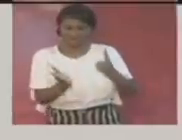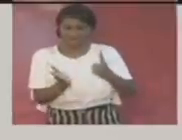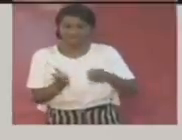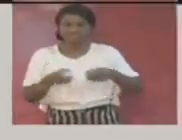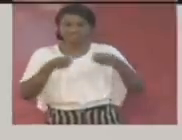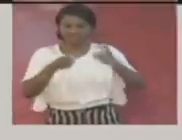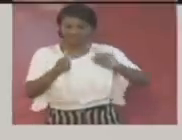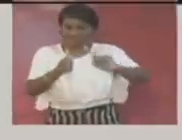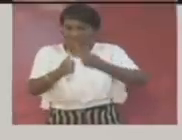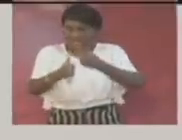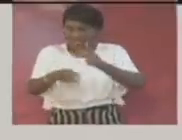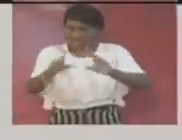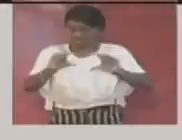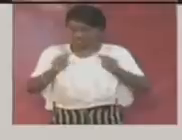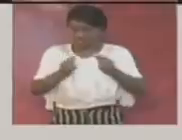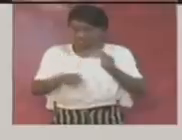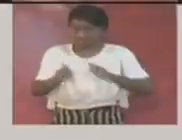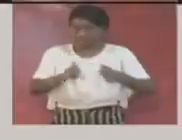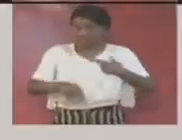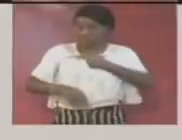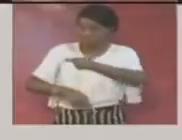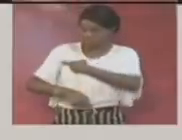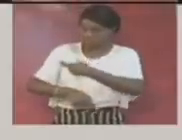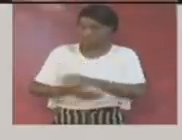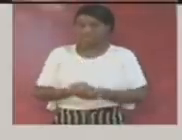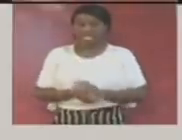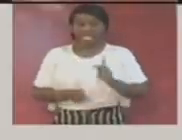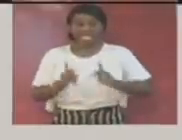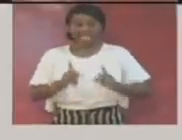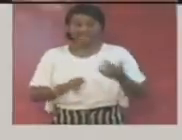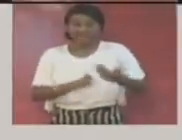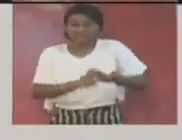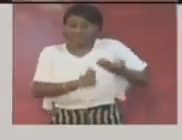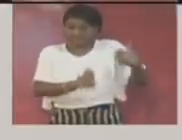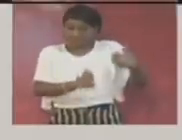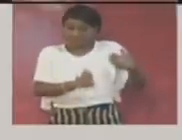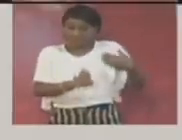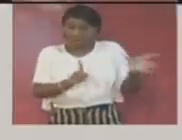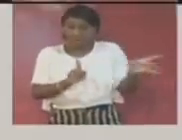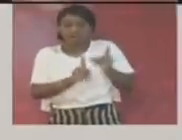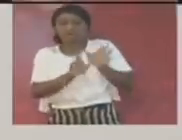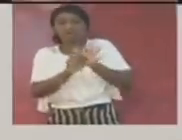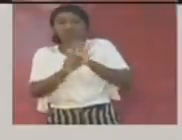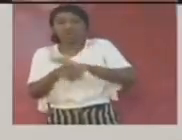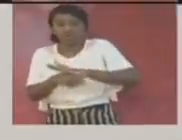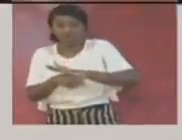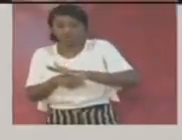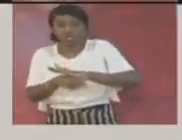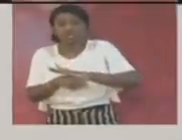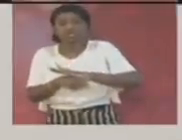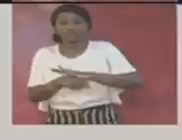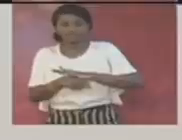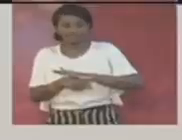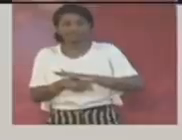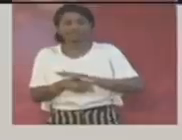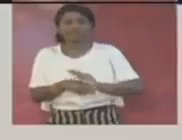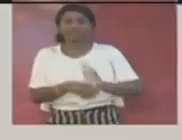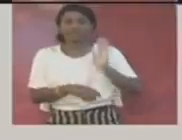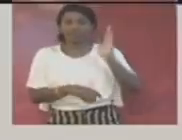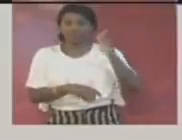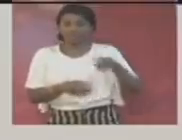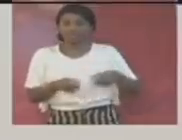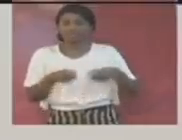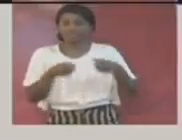in Trinidad and Tobago. People who have had COVID-19 previously, and again, vaccines should be offered.